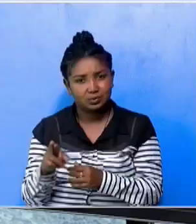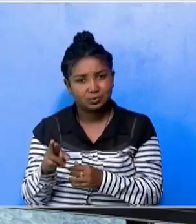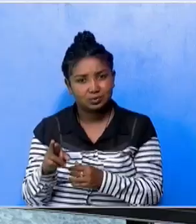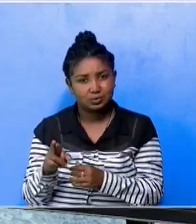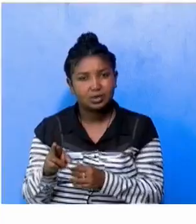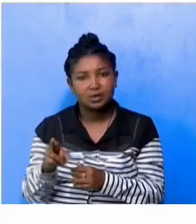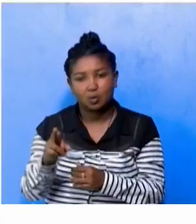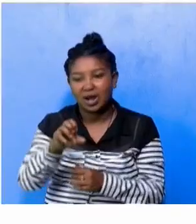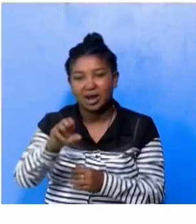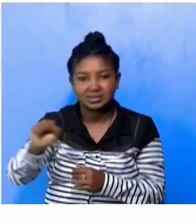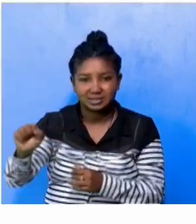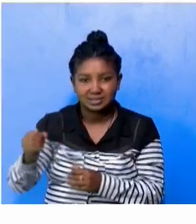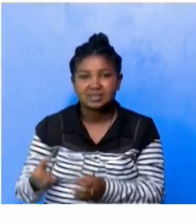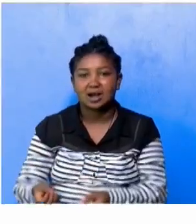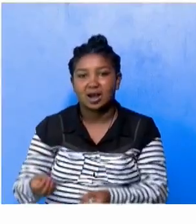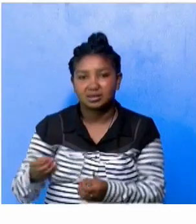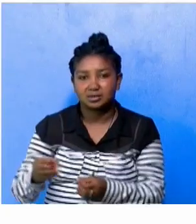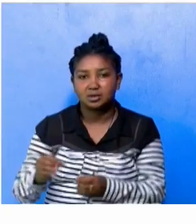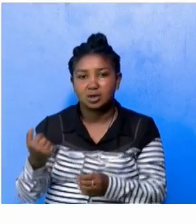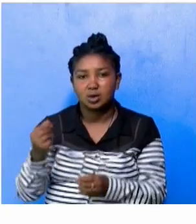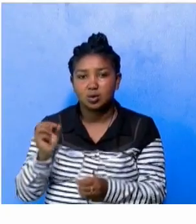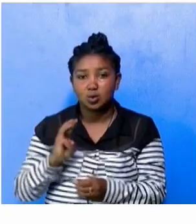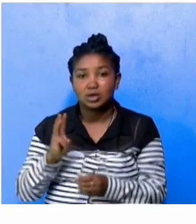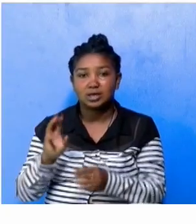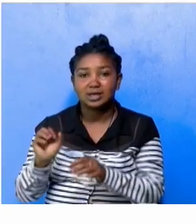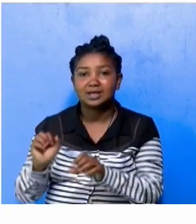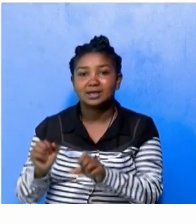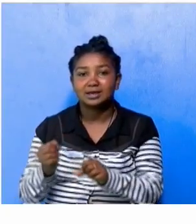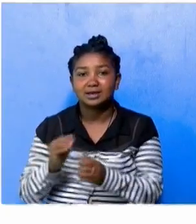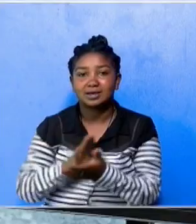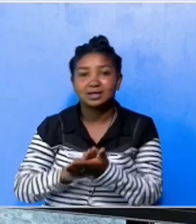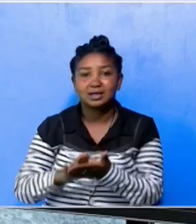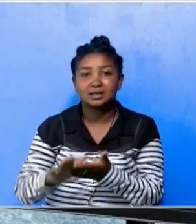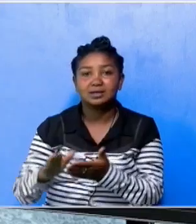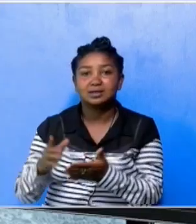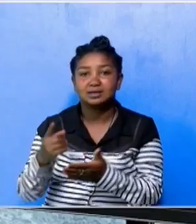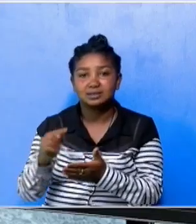even. We clean the classes.